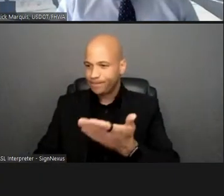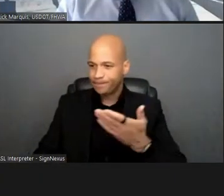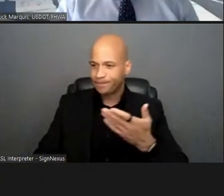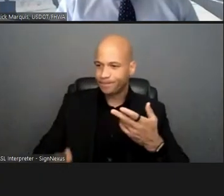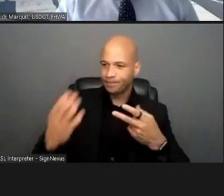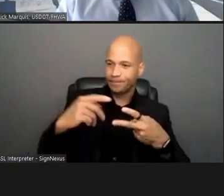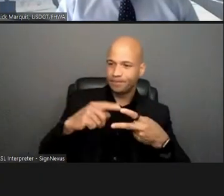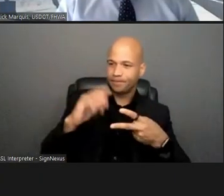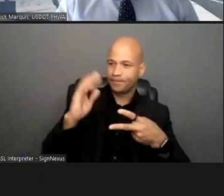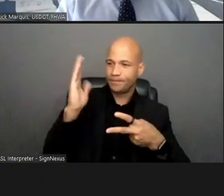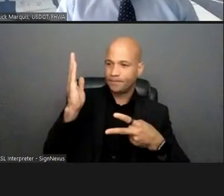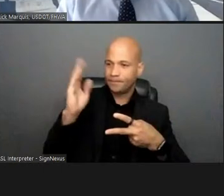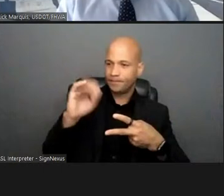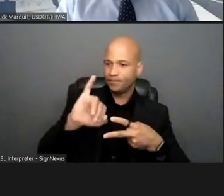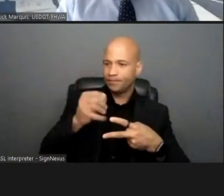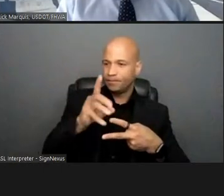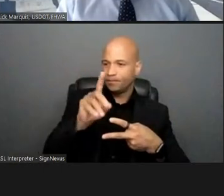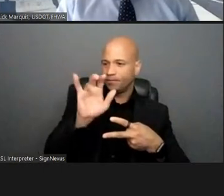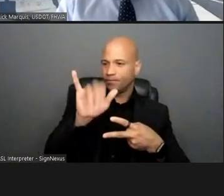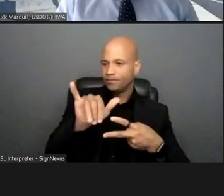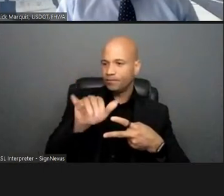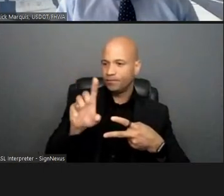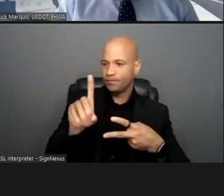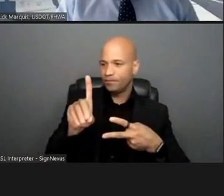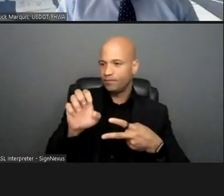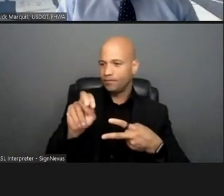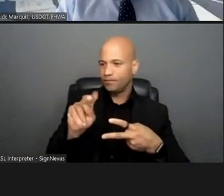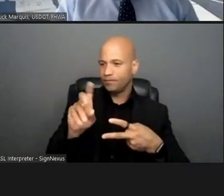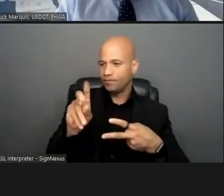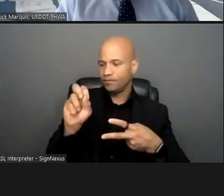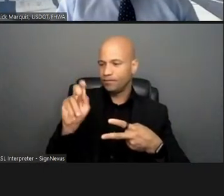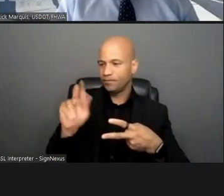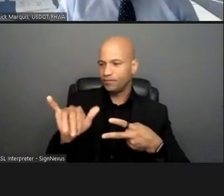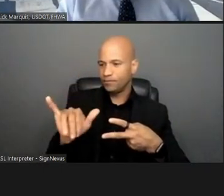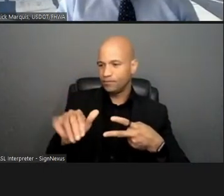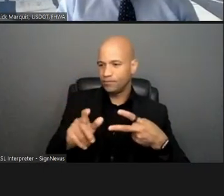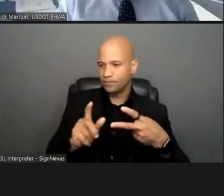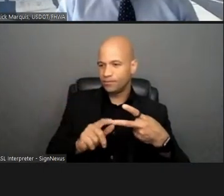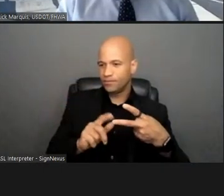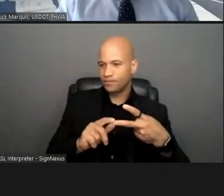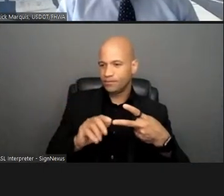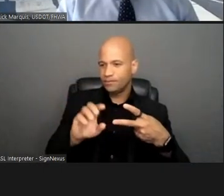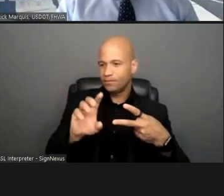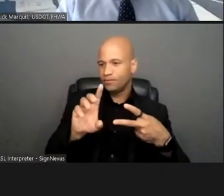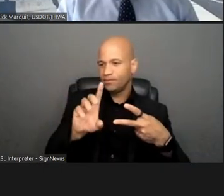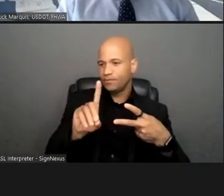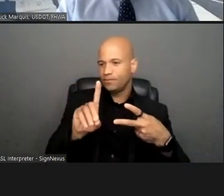that speaker is Judy denske followed by Valentina Jones